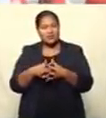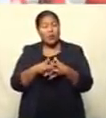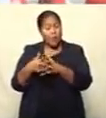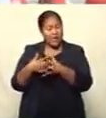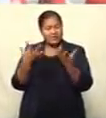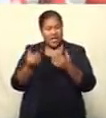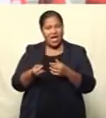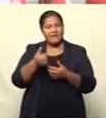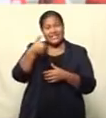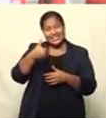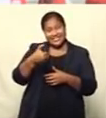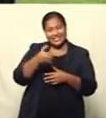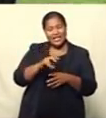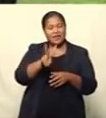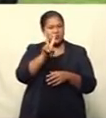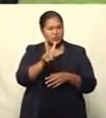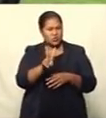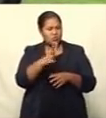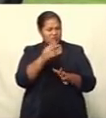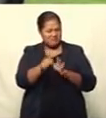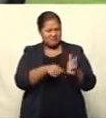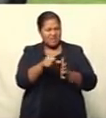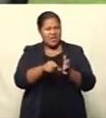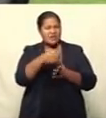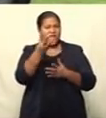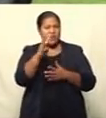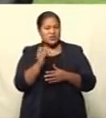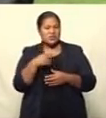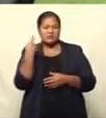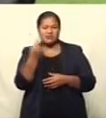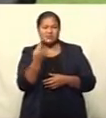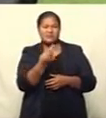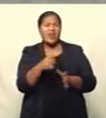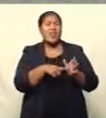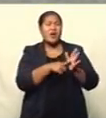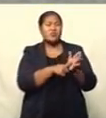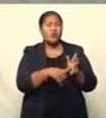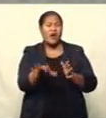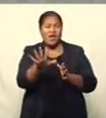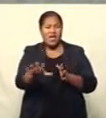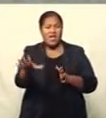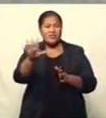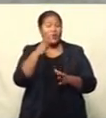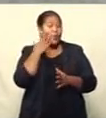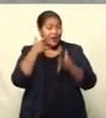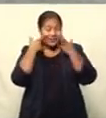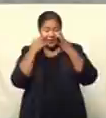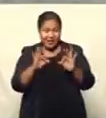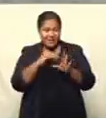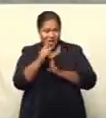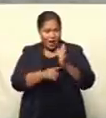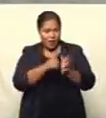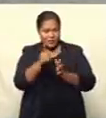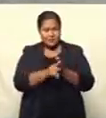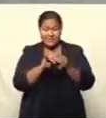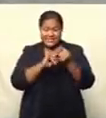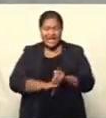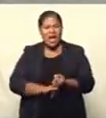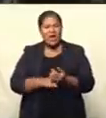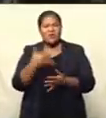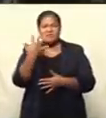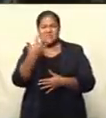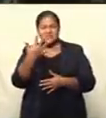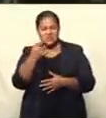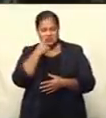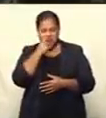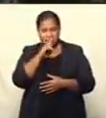cases, including 2 men in their 40s, loitering around the Tavakumbu area in Lautoka during curfew. The Southern Division recorded 15